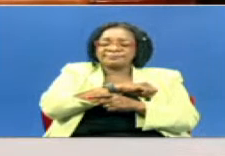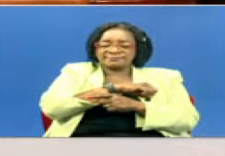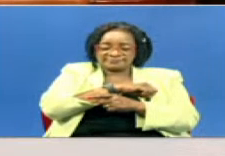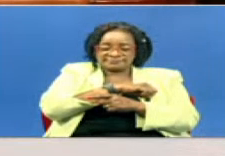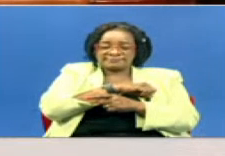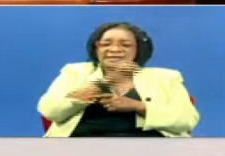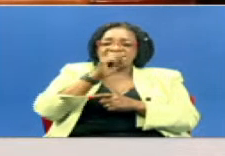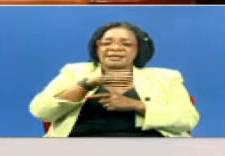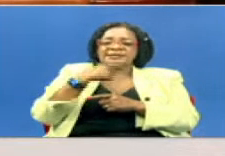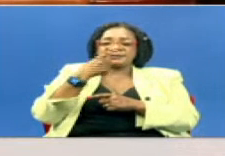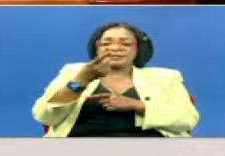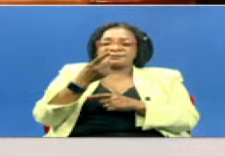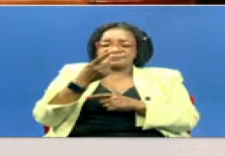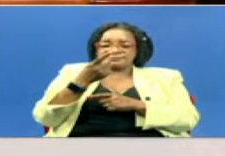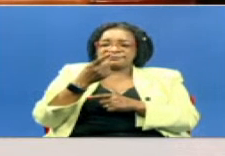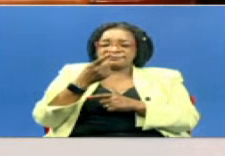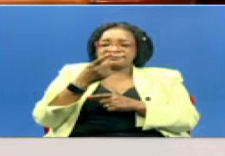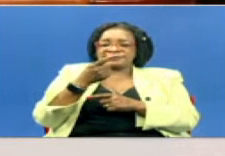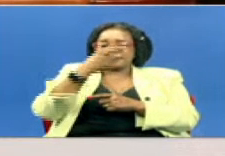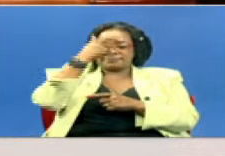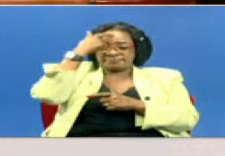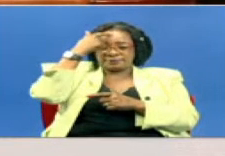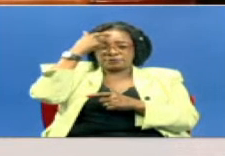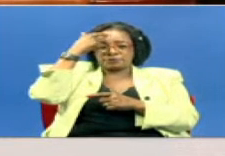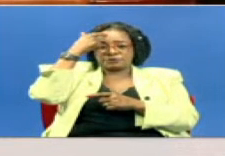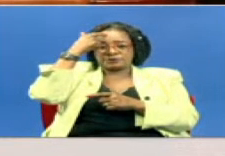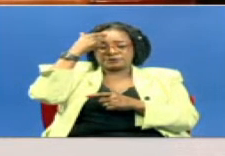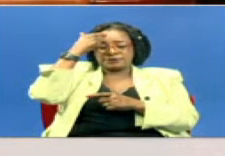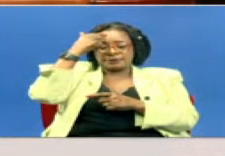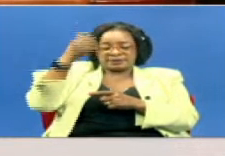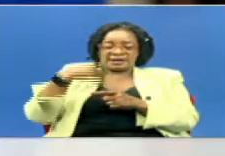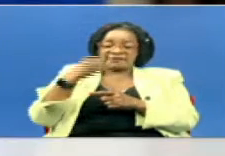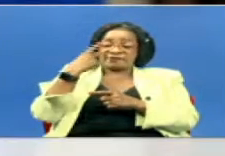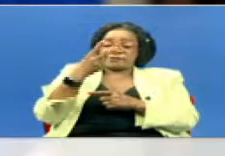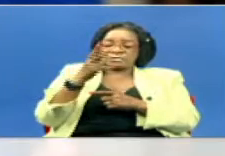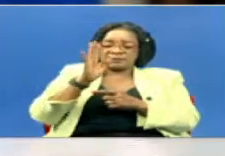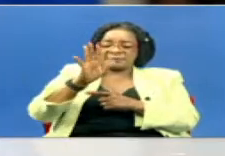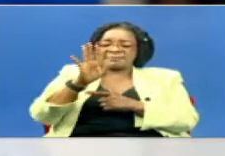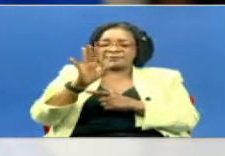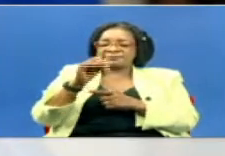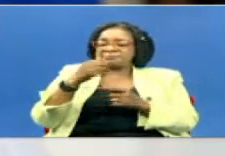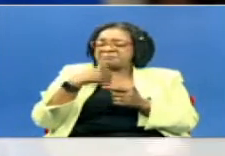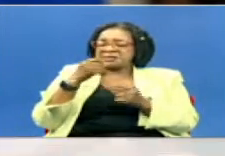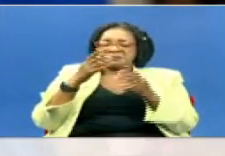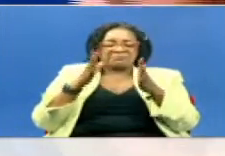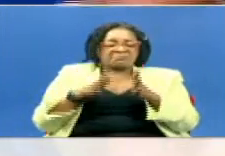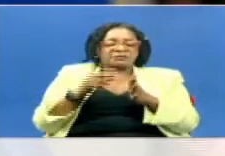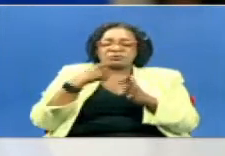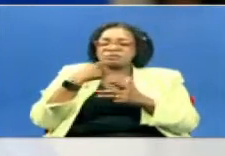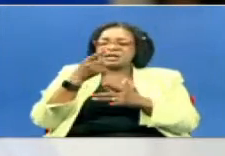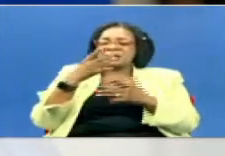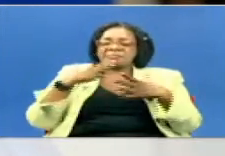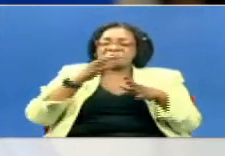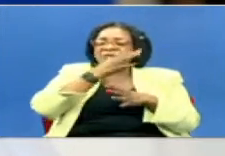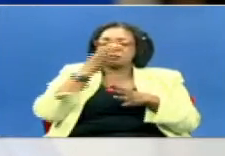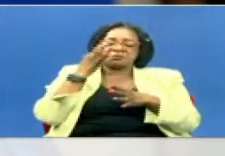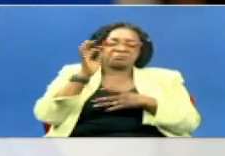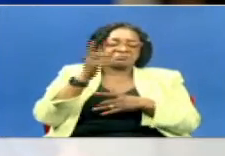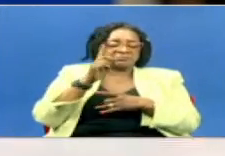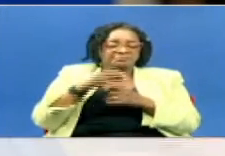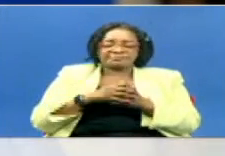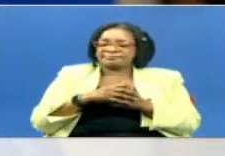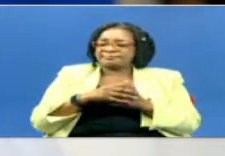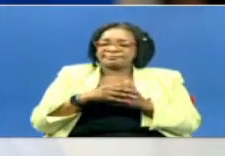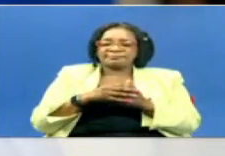party leader, because they're entitled to their views. I'm not the kind of person who tells people, don't open your mouth. Let